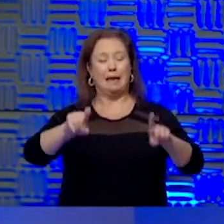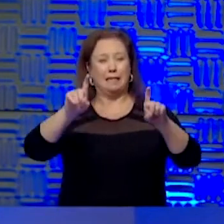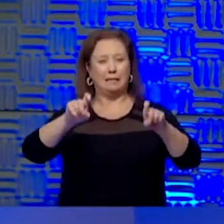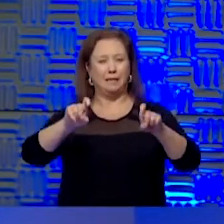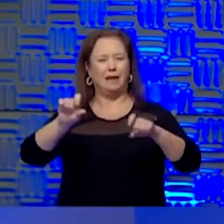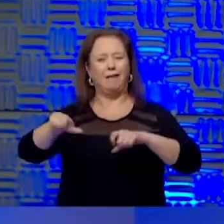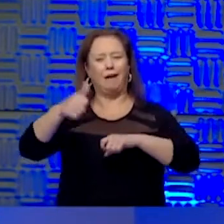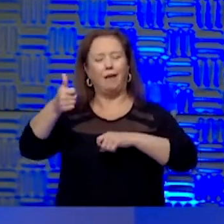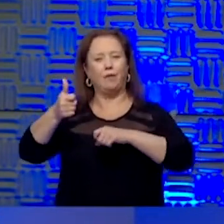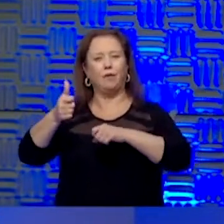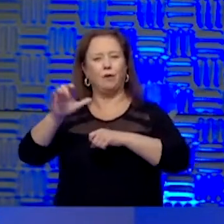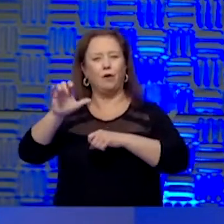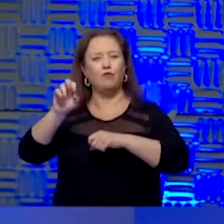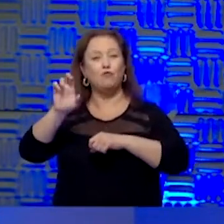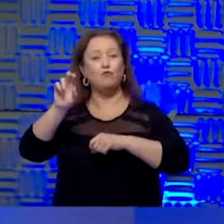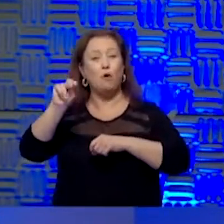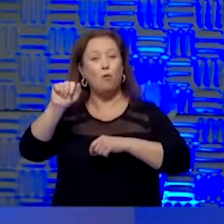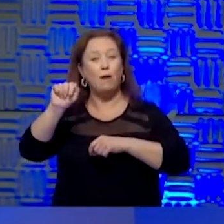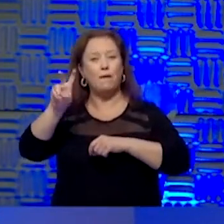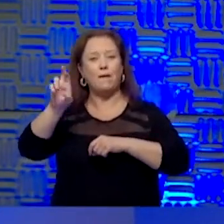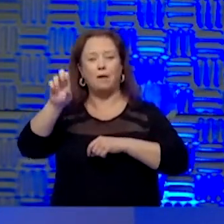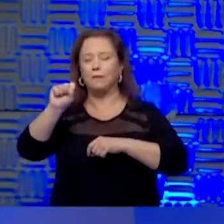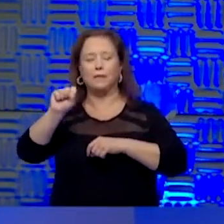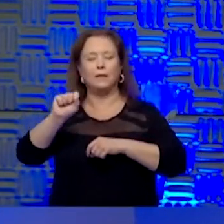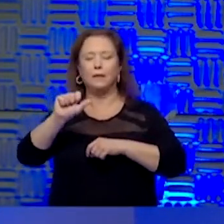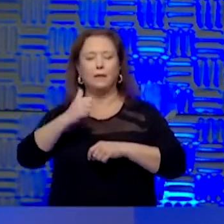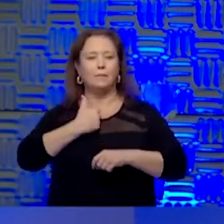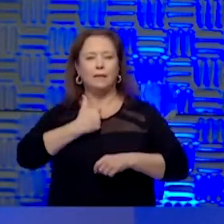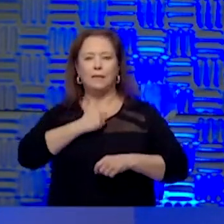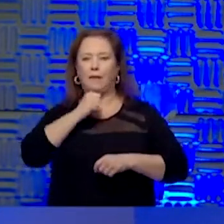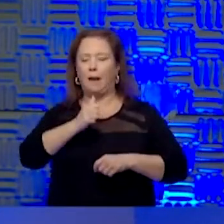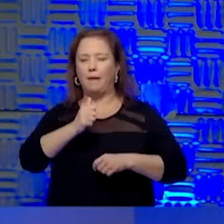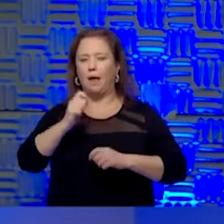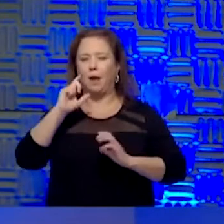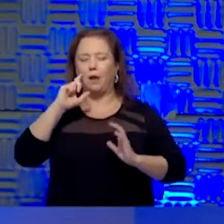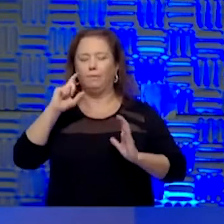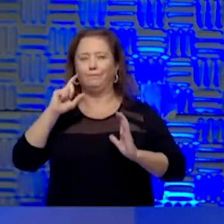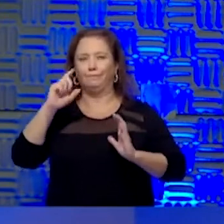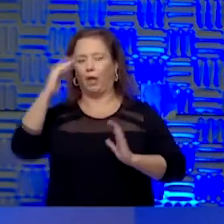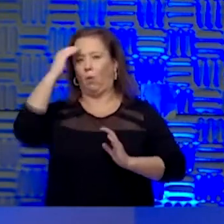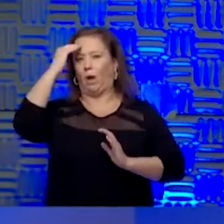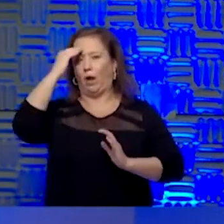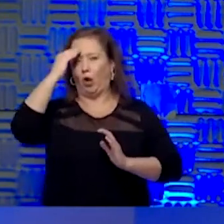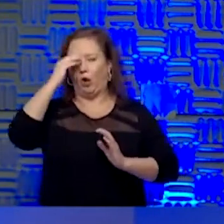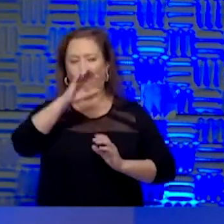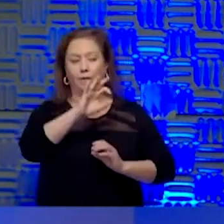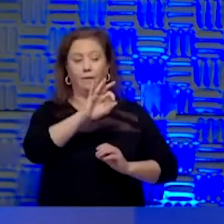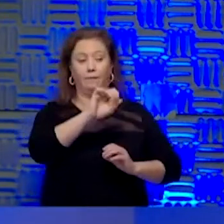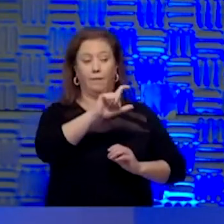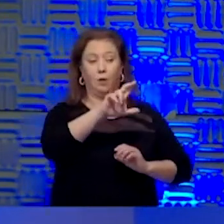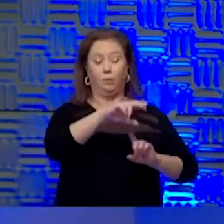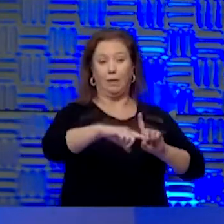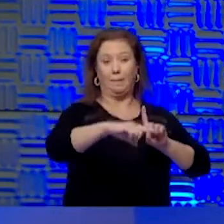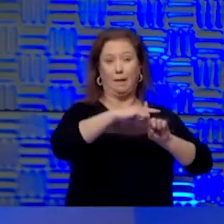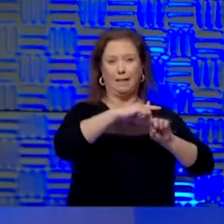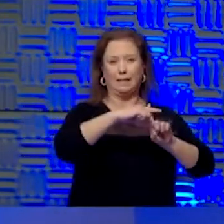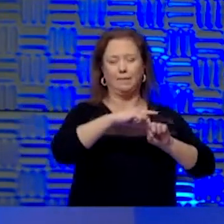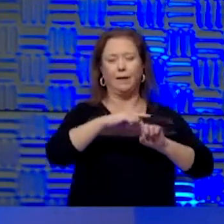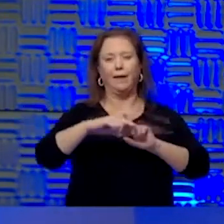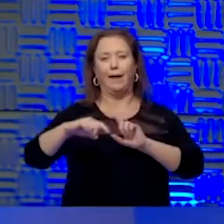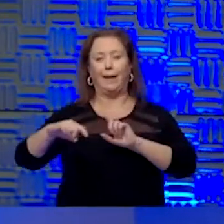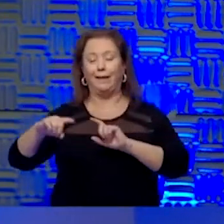common coronaviruses. I am not aware of any cross-reactivity of the influenza tests with